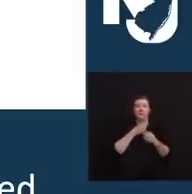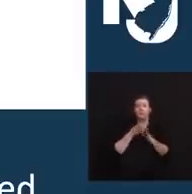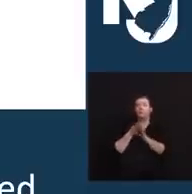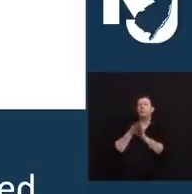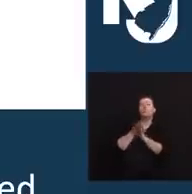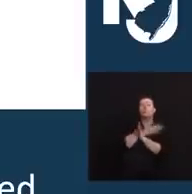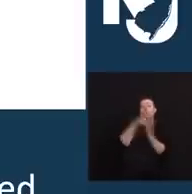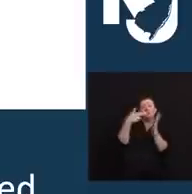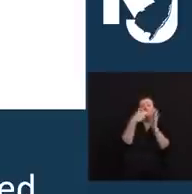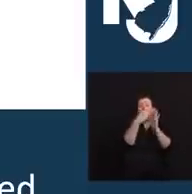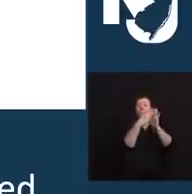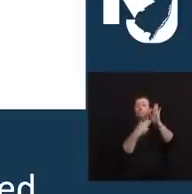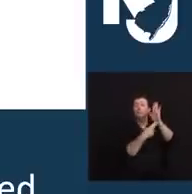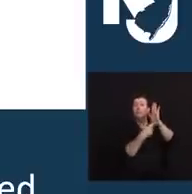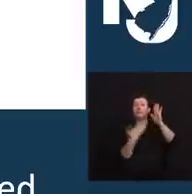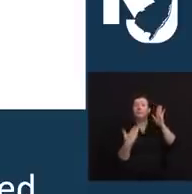than